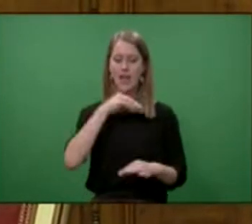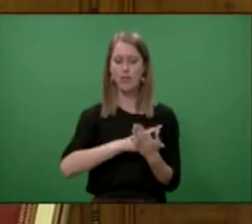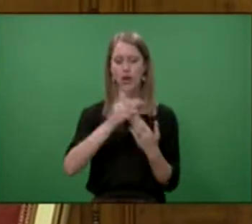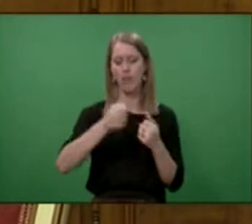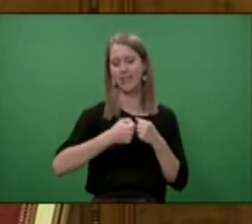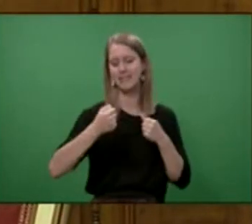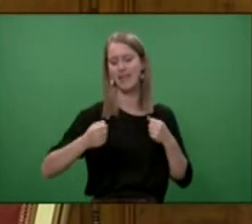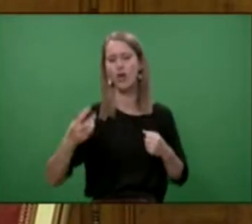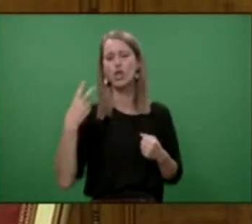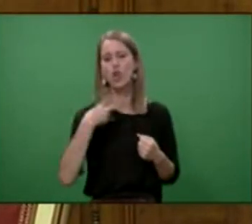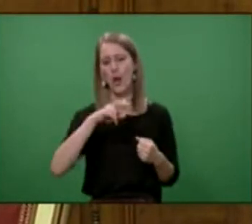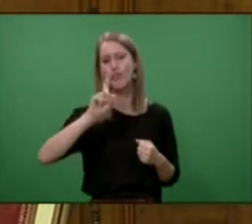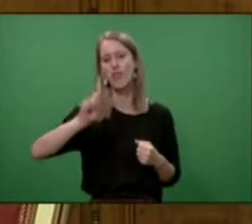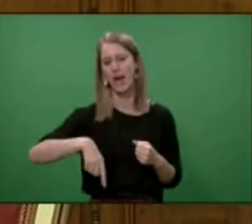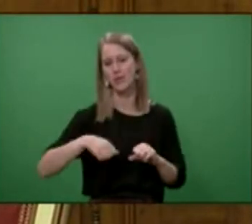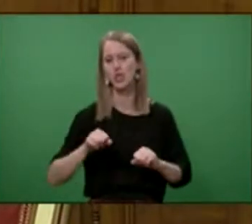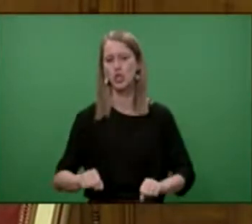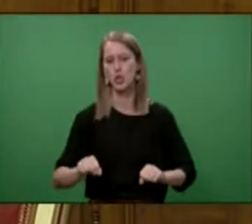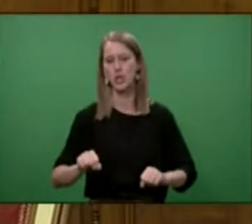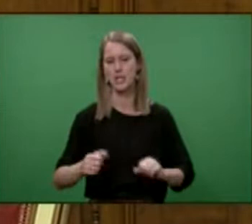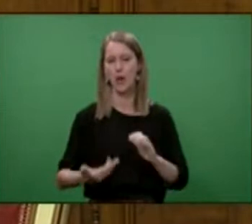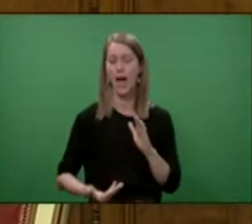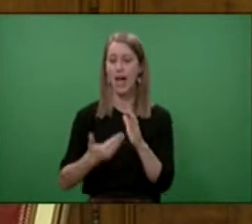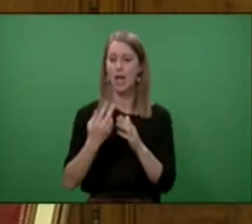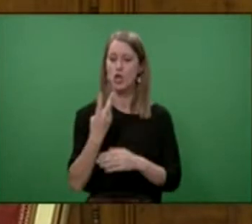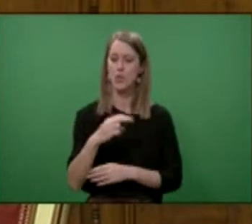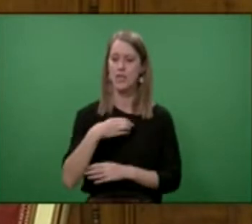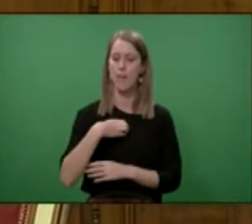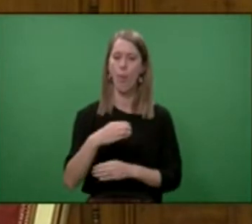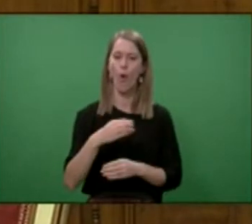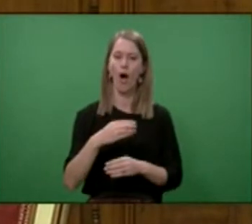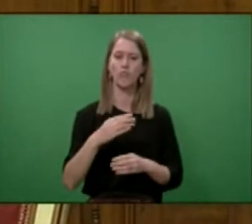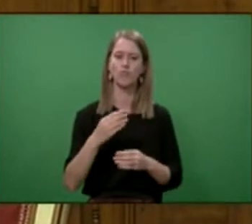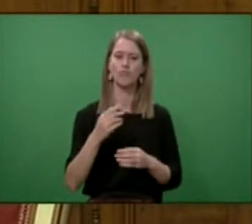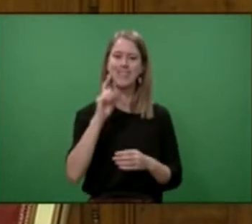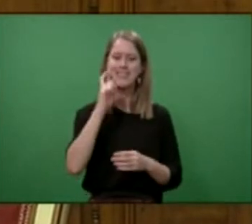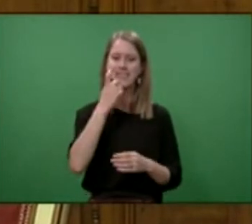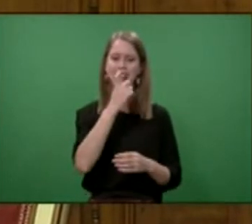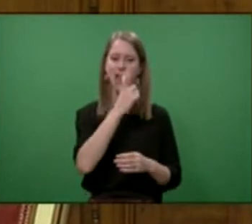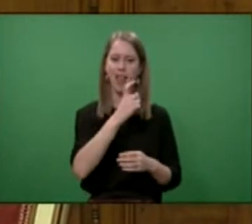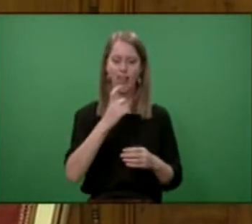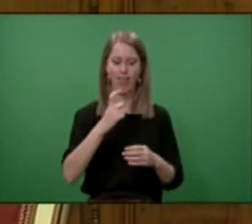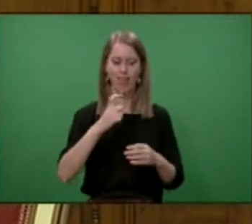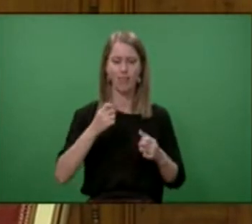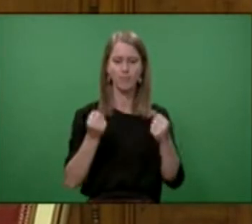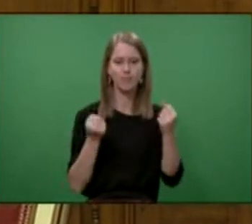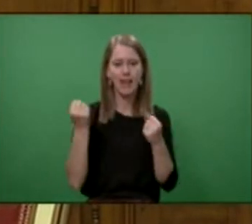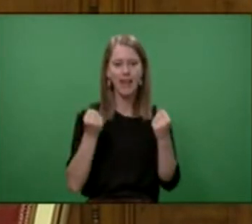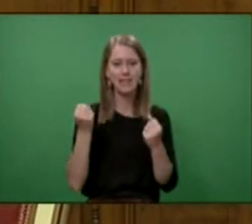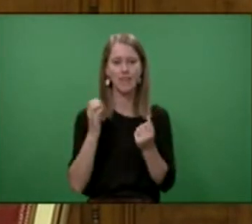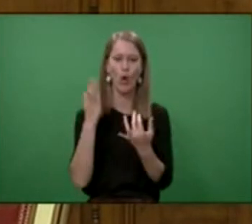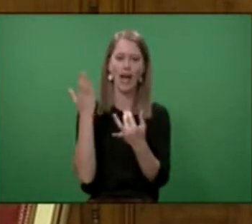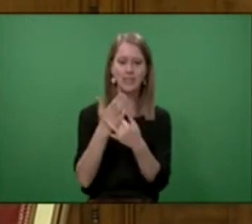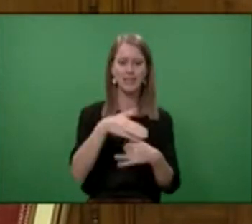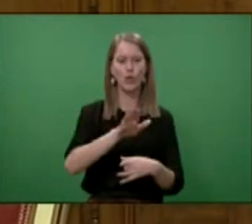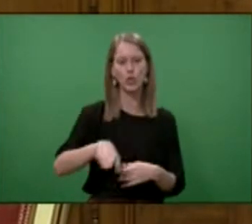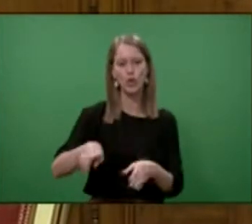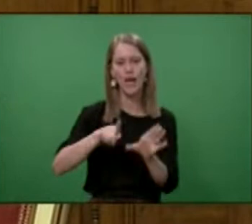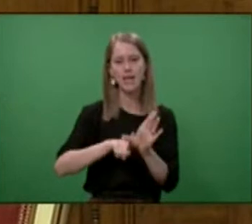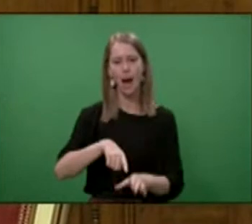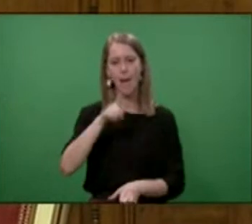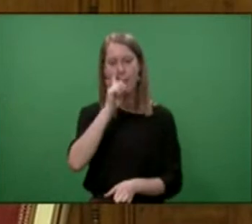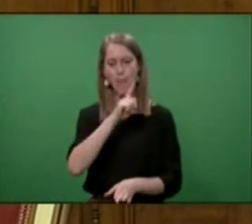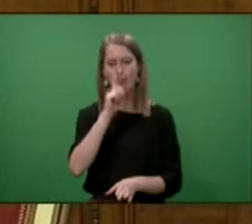200,000 students and will add 20 more mobile dental clinics to improve access for children and young people to